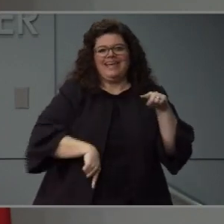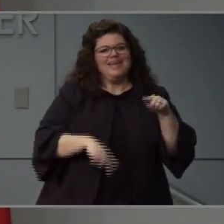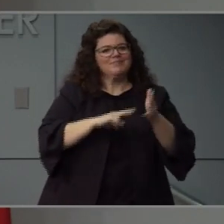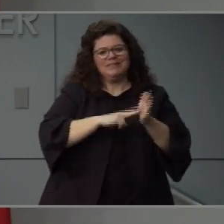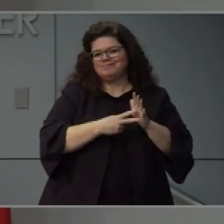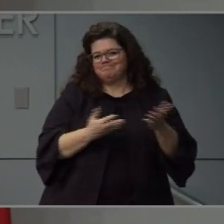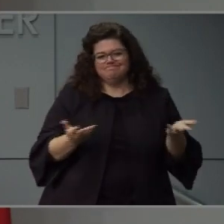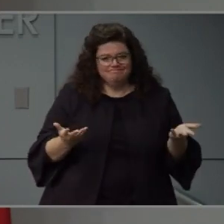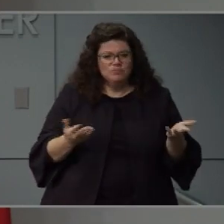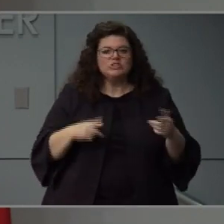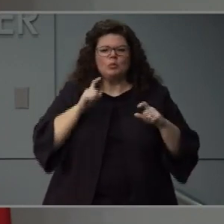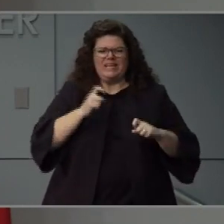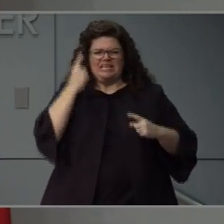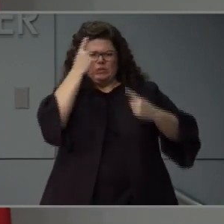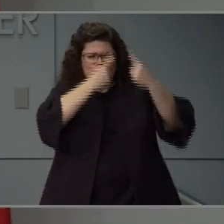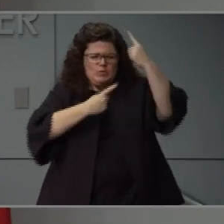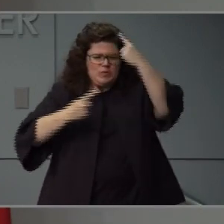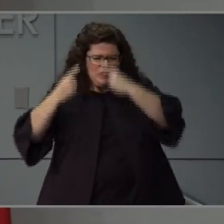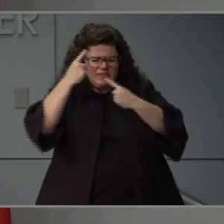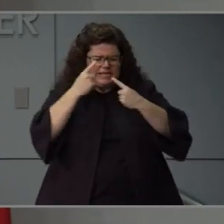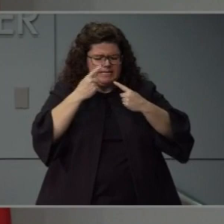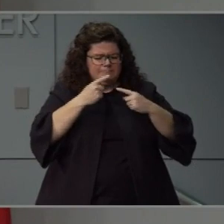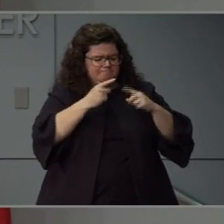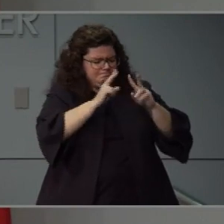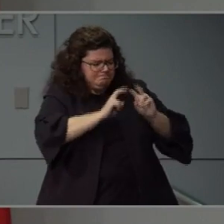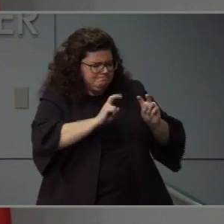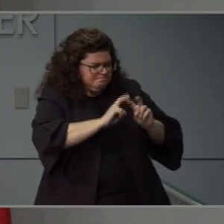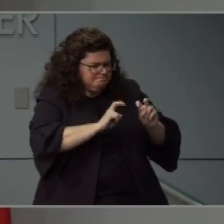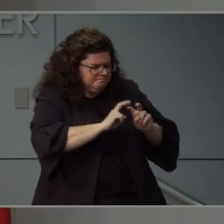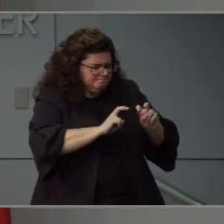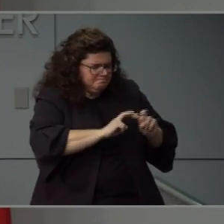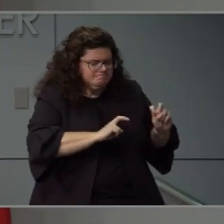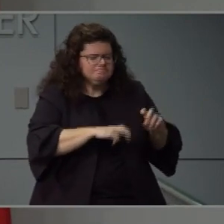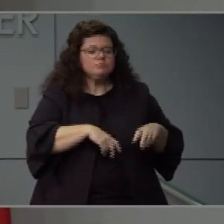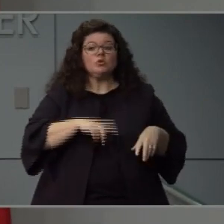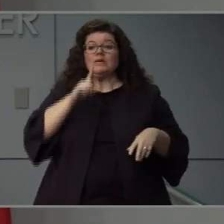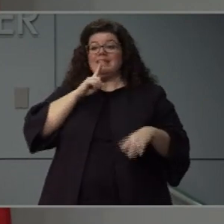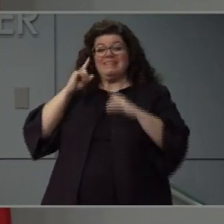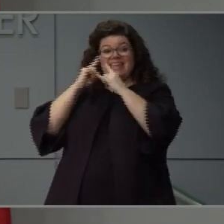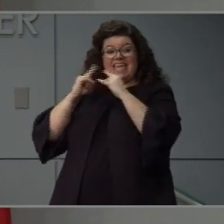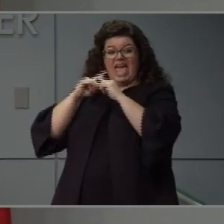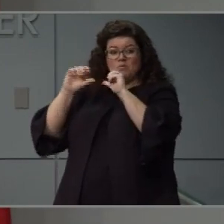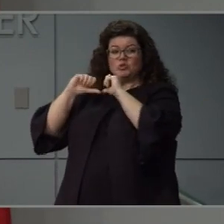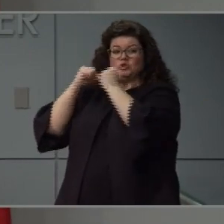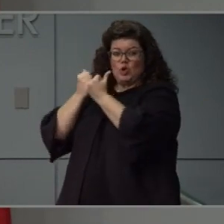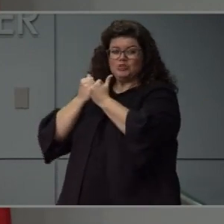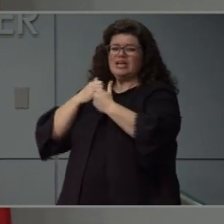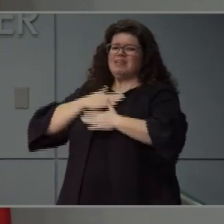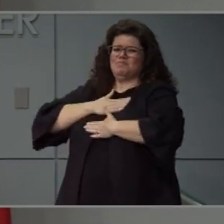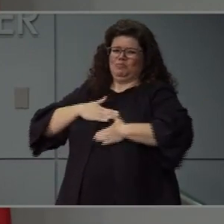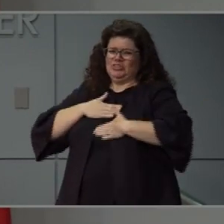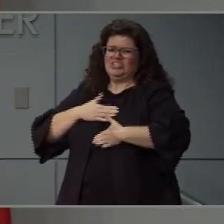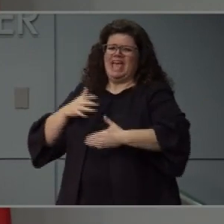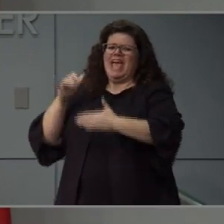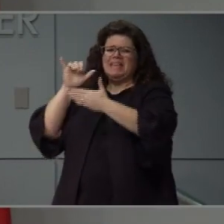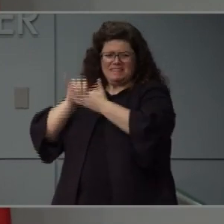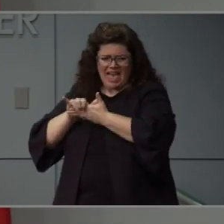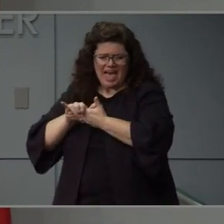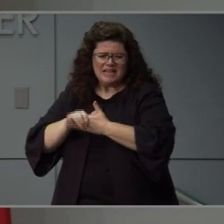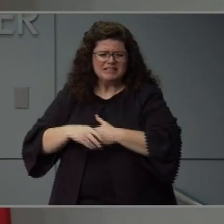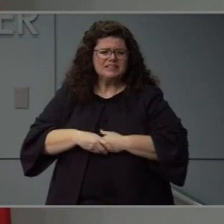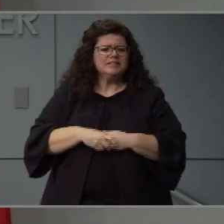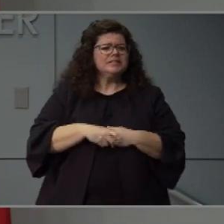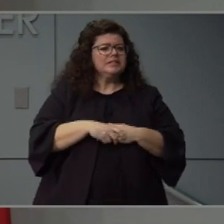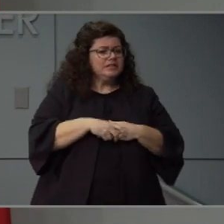those things needed to be taken into consideration. I really appreciate the camp associations and others working closely with our team to try to get to a